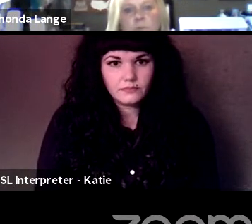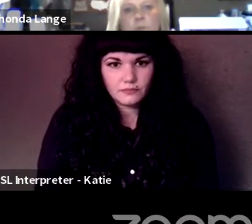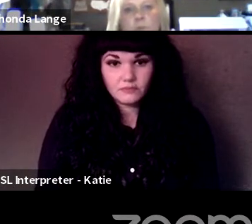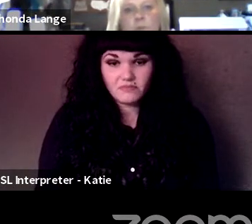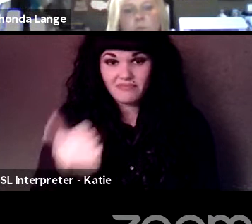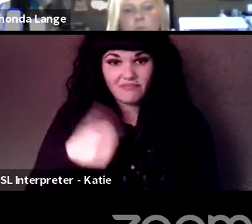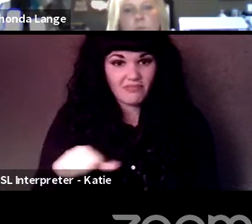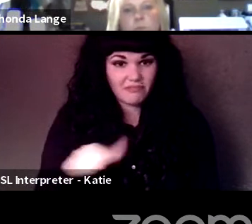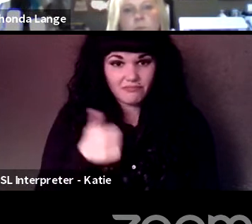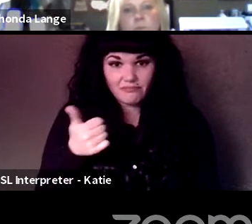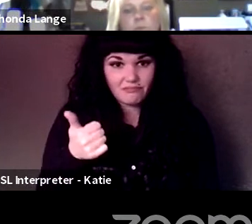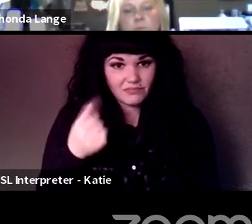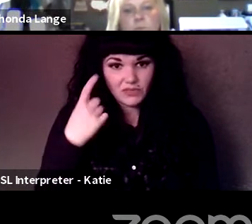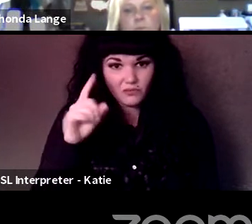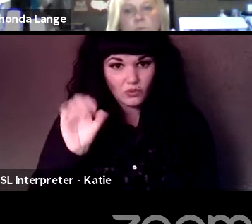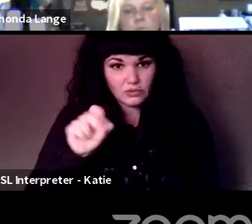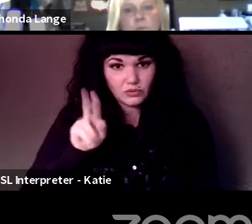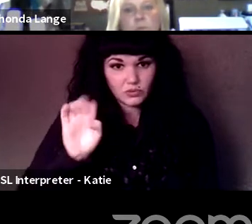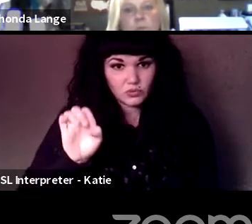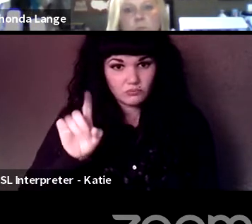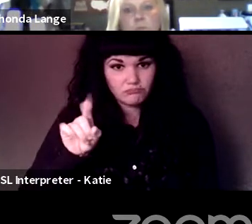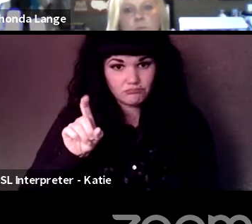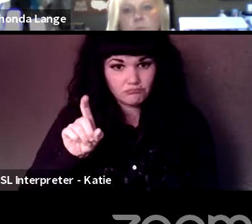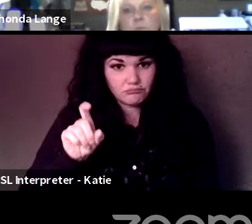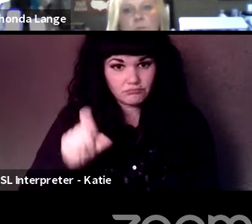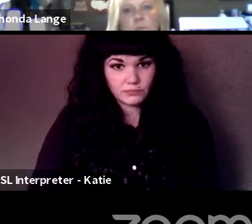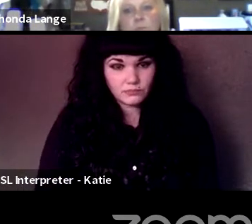Anything else for Sue?